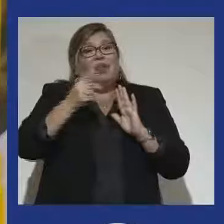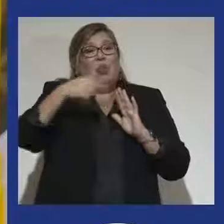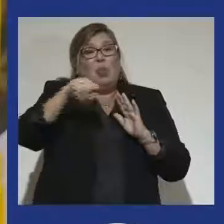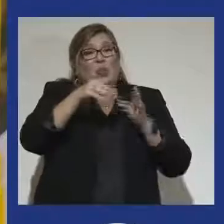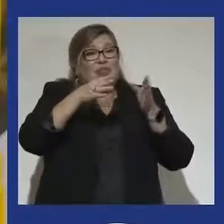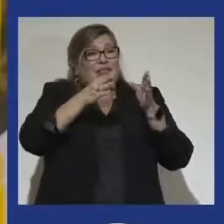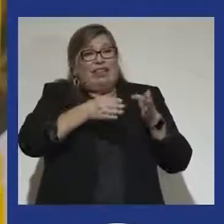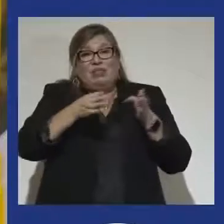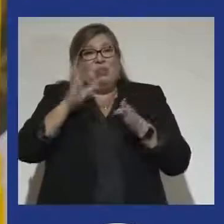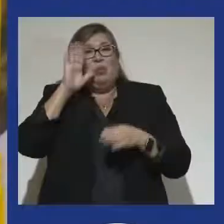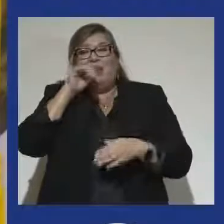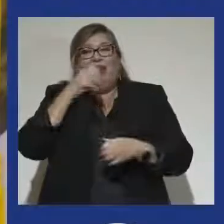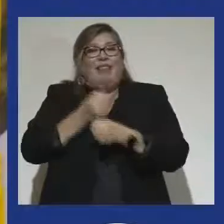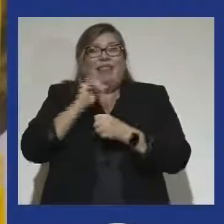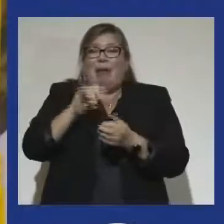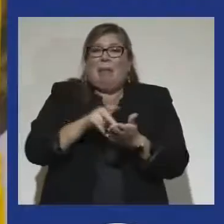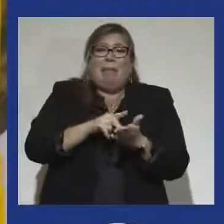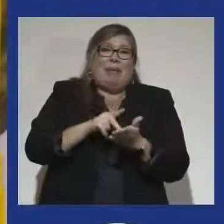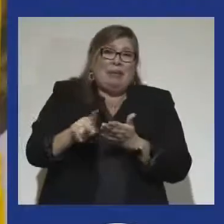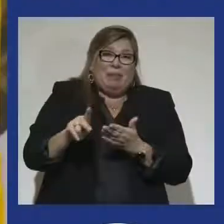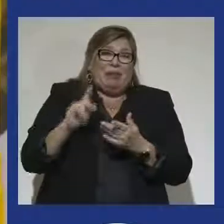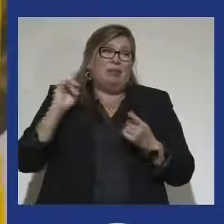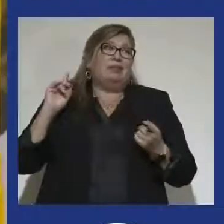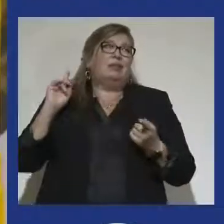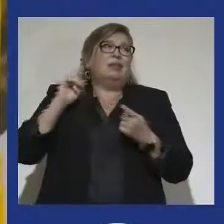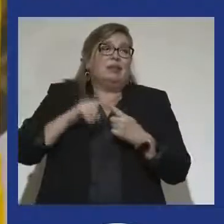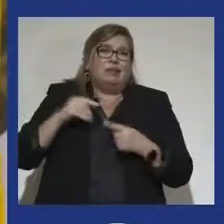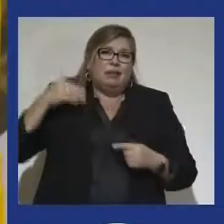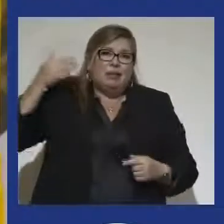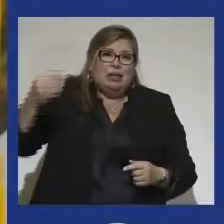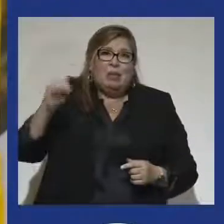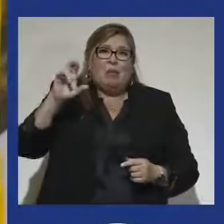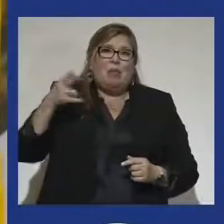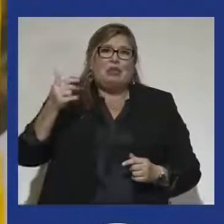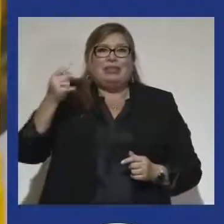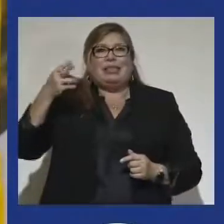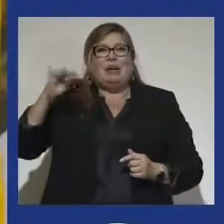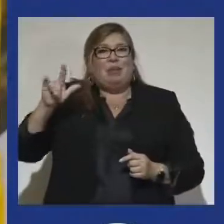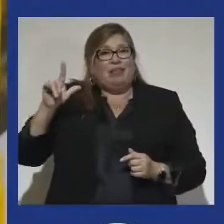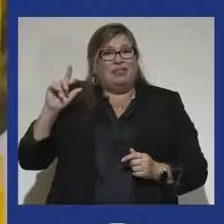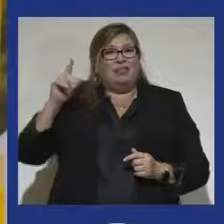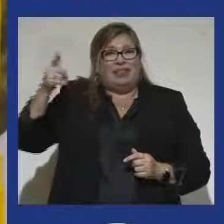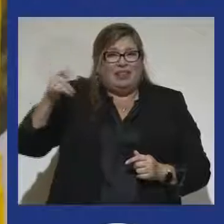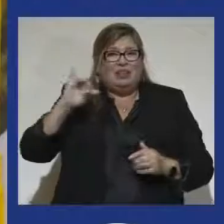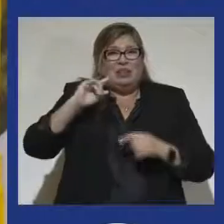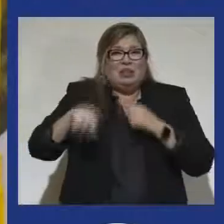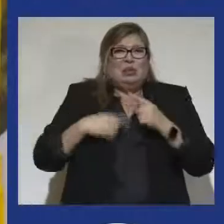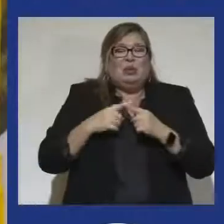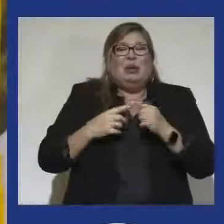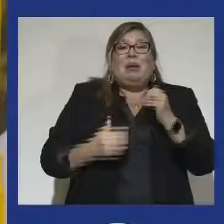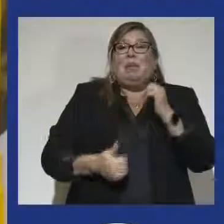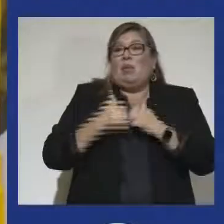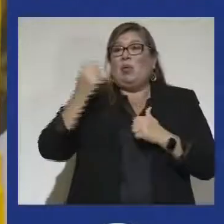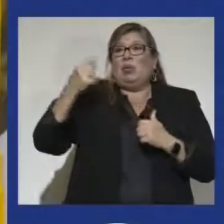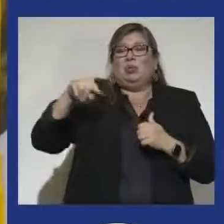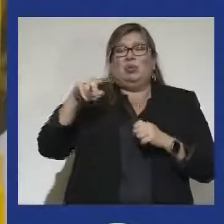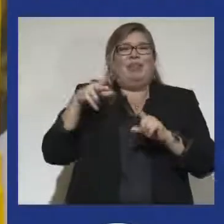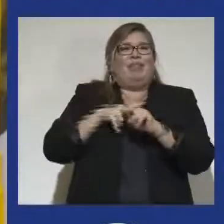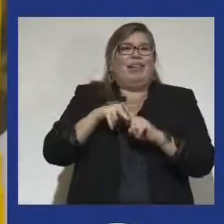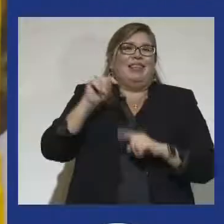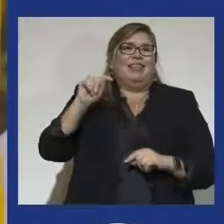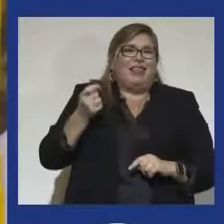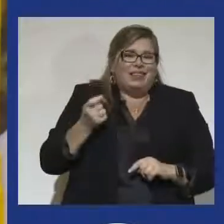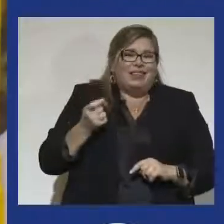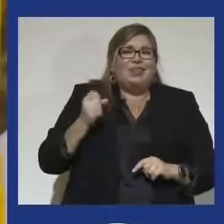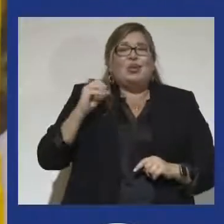not get that payment until March, April, which is when most EITC filers do file. And